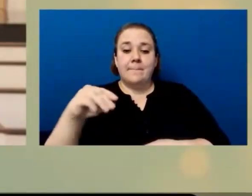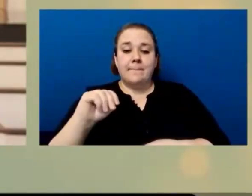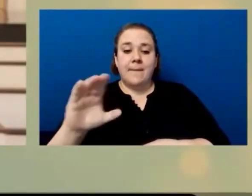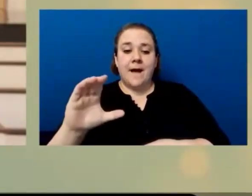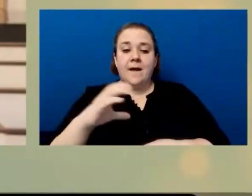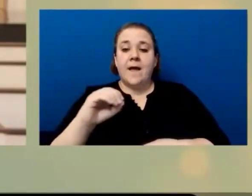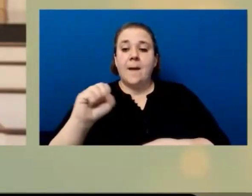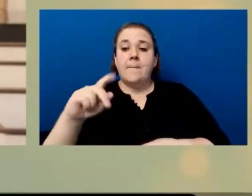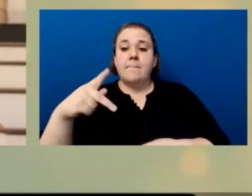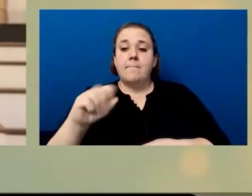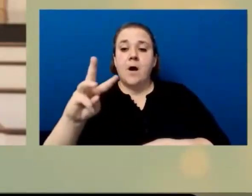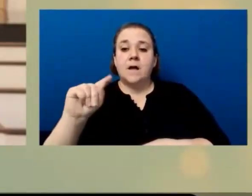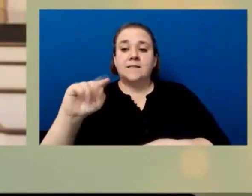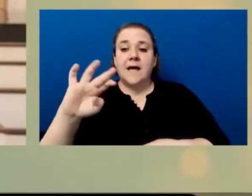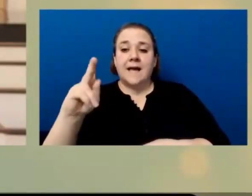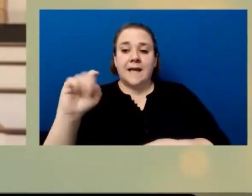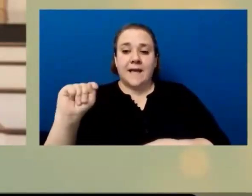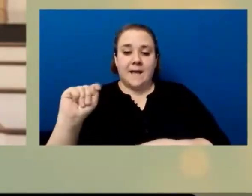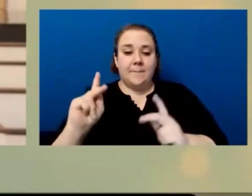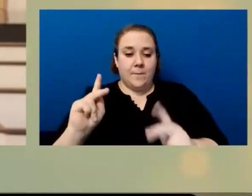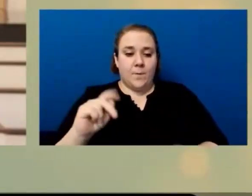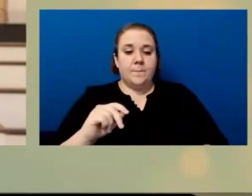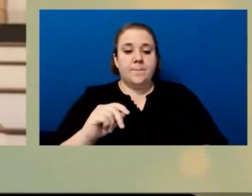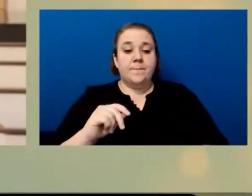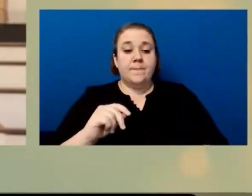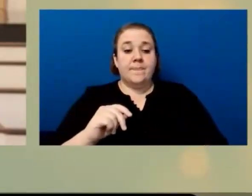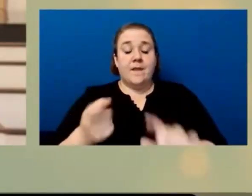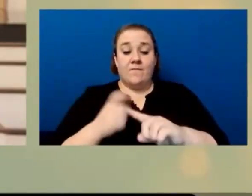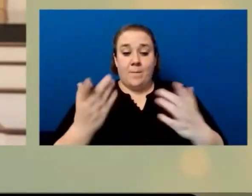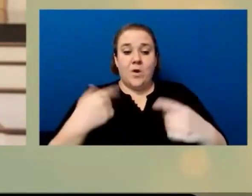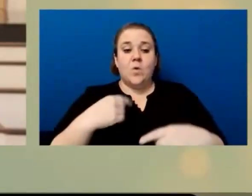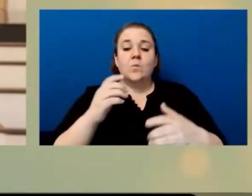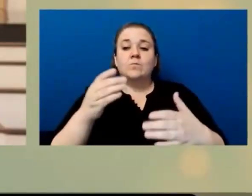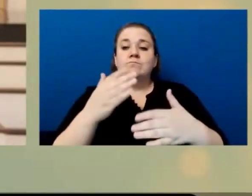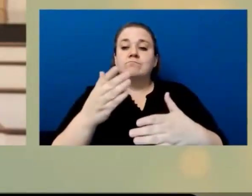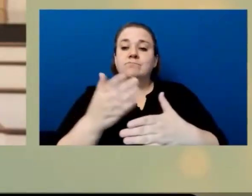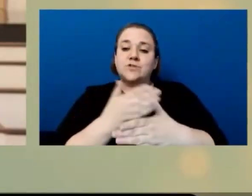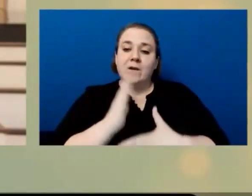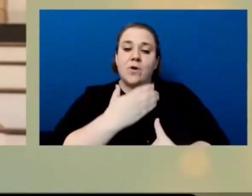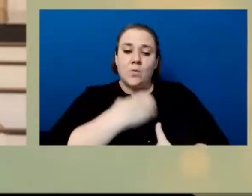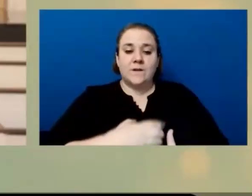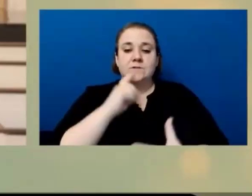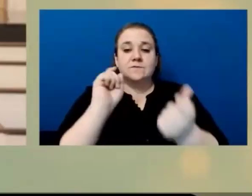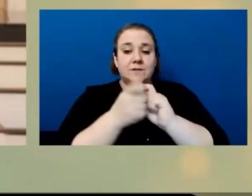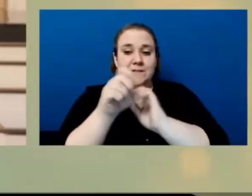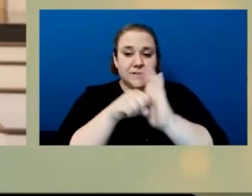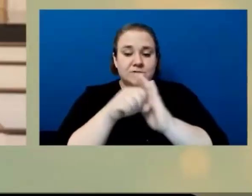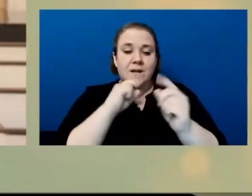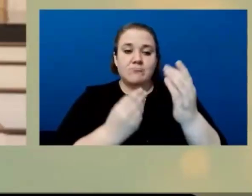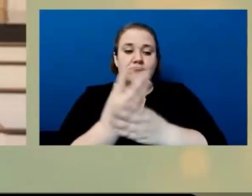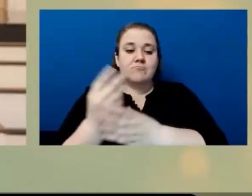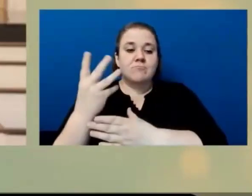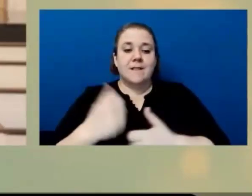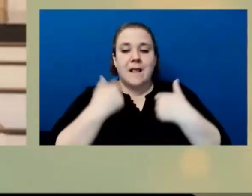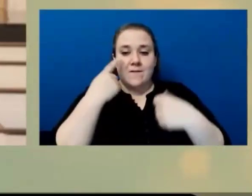Pawtucket peoples. From Framingham, Massachusetts, we share our wish of changing seasons and flourishing life